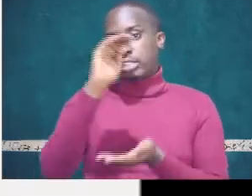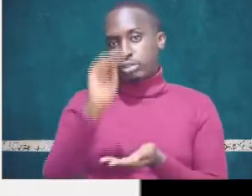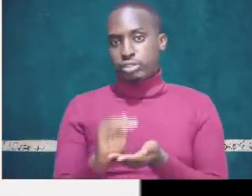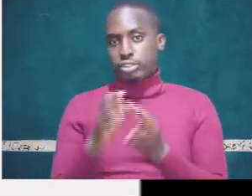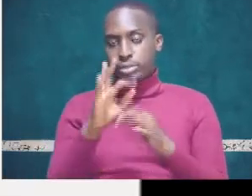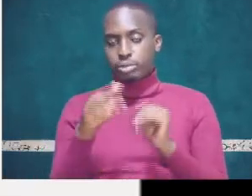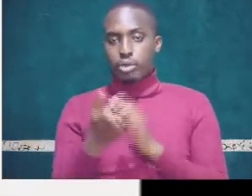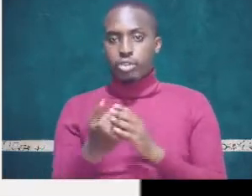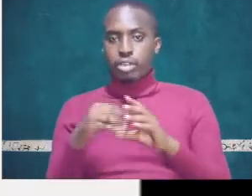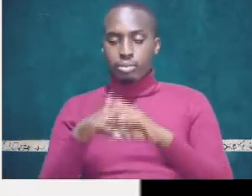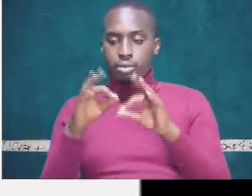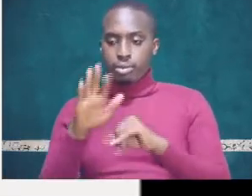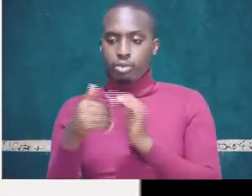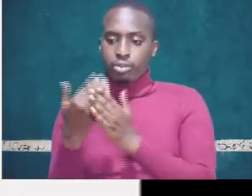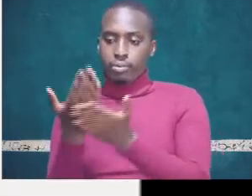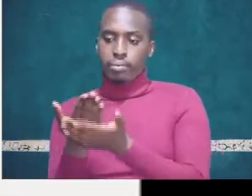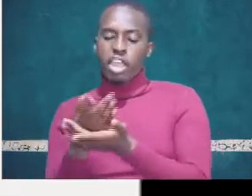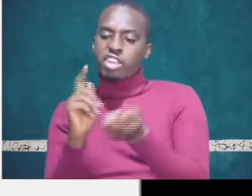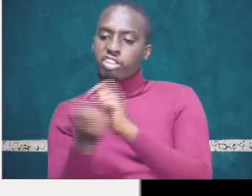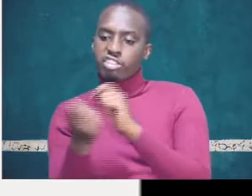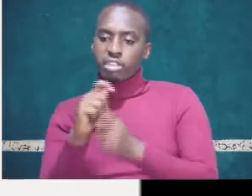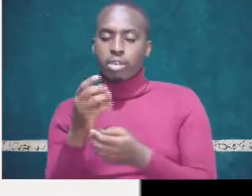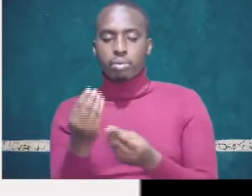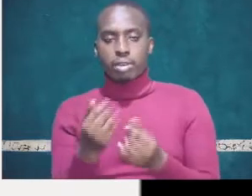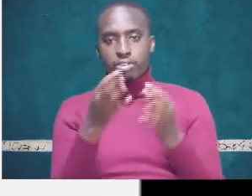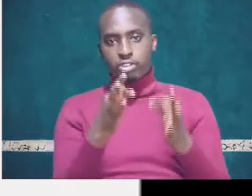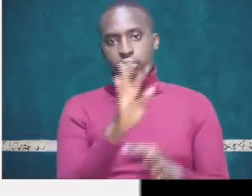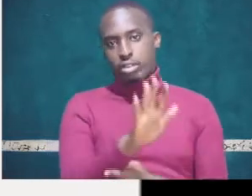due to changes in the commodity's price, as other